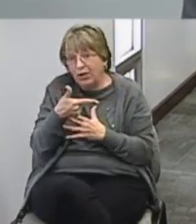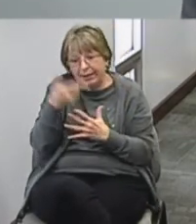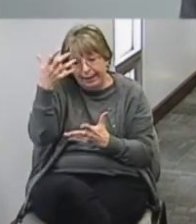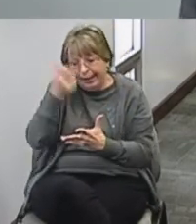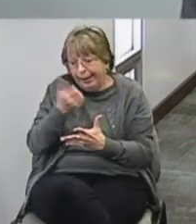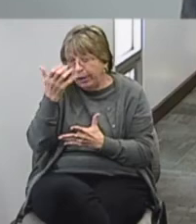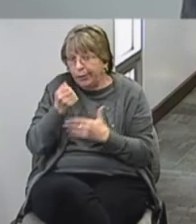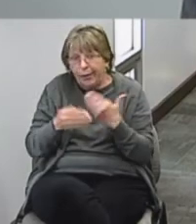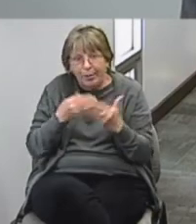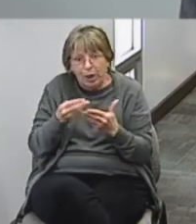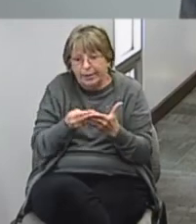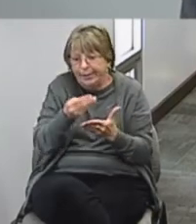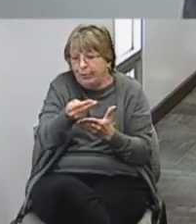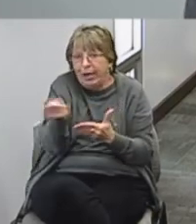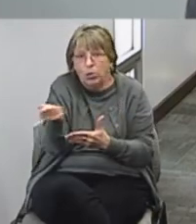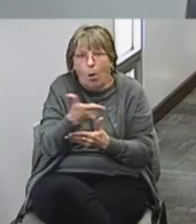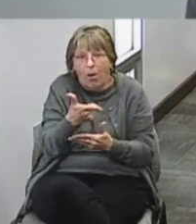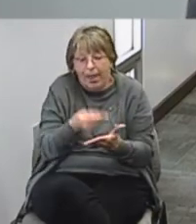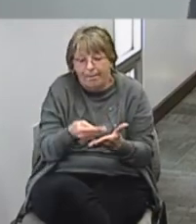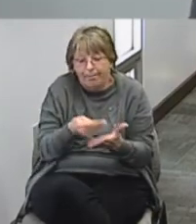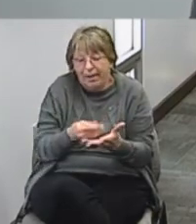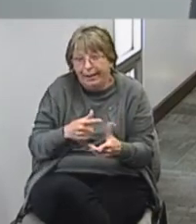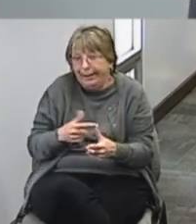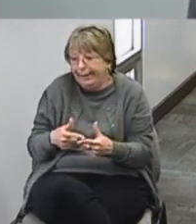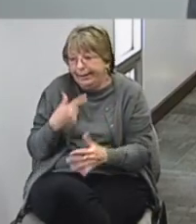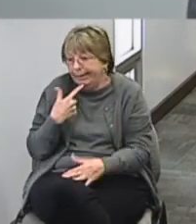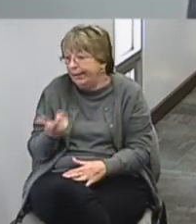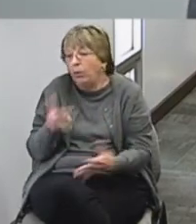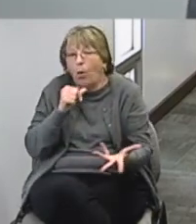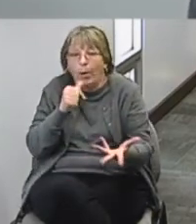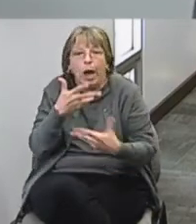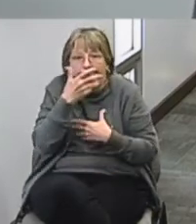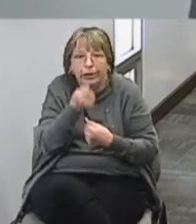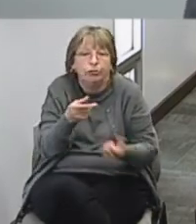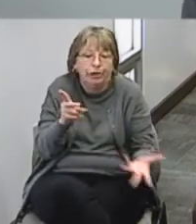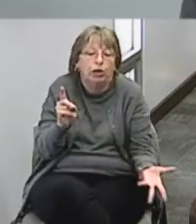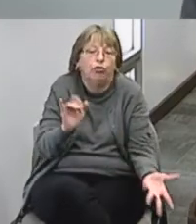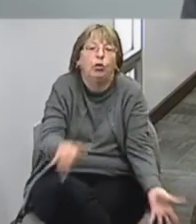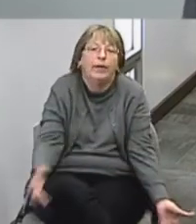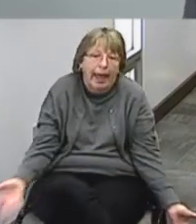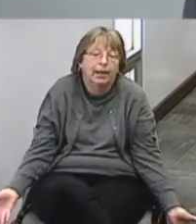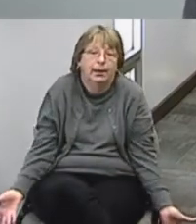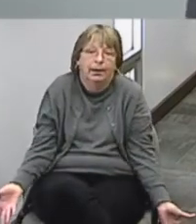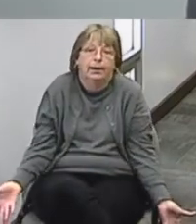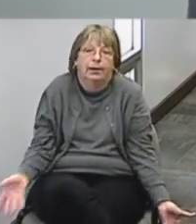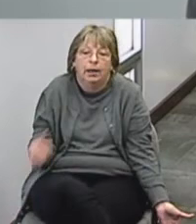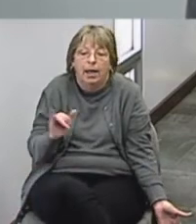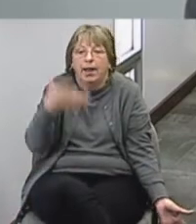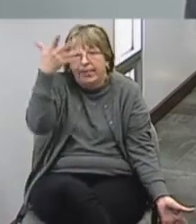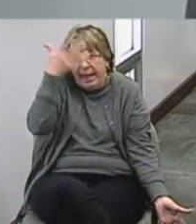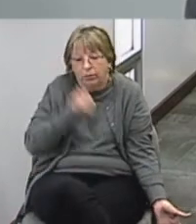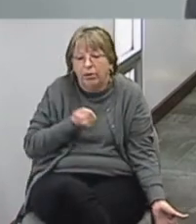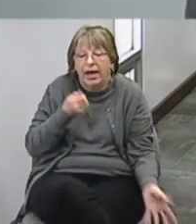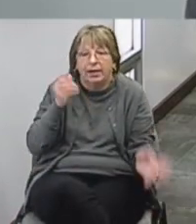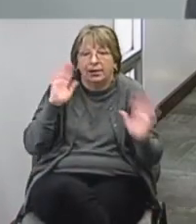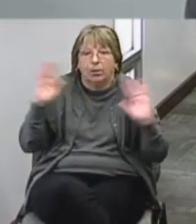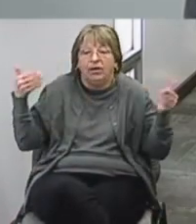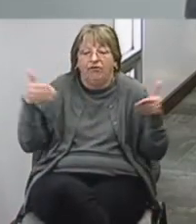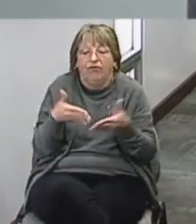process, spend the money to do that, and then say, well, we're not even interested in really doing that, because that grant will be focused on